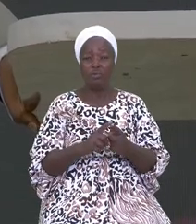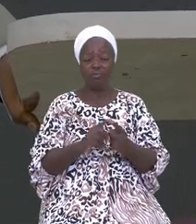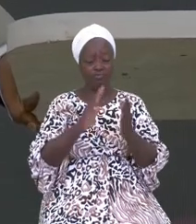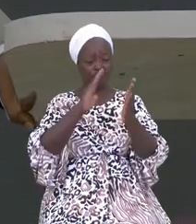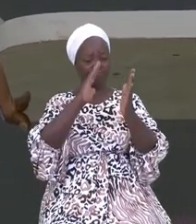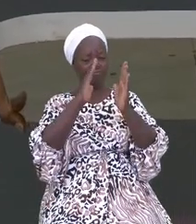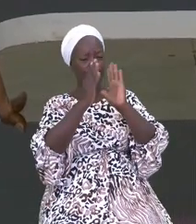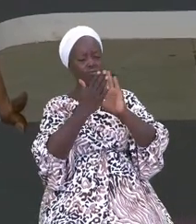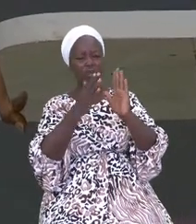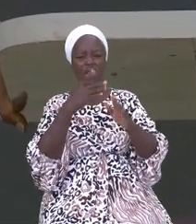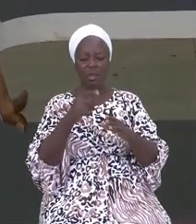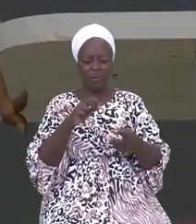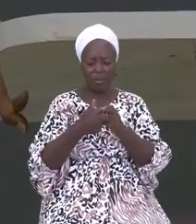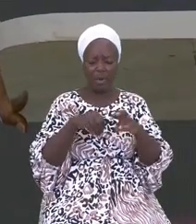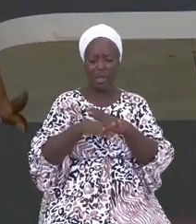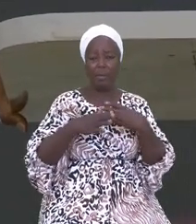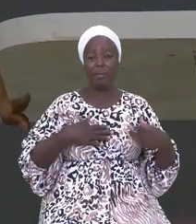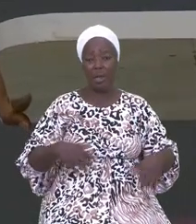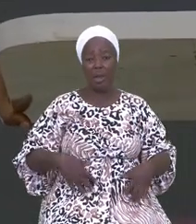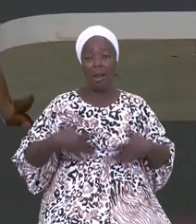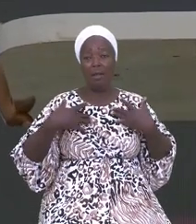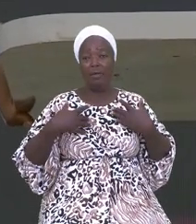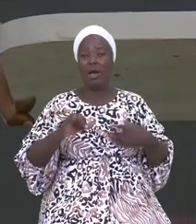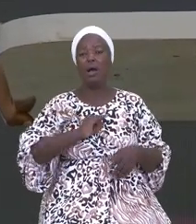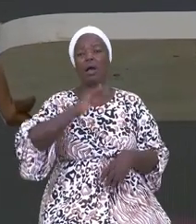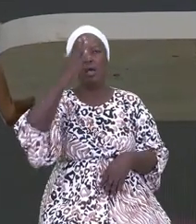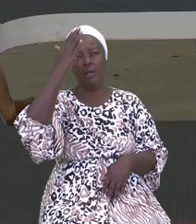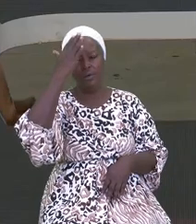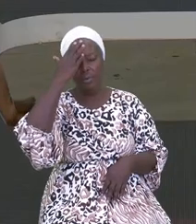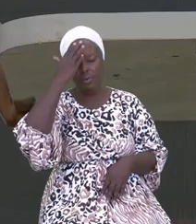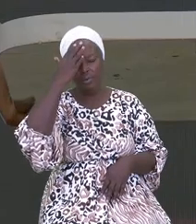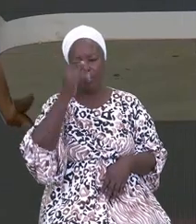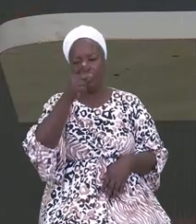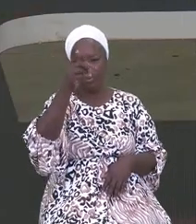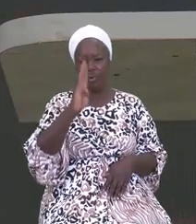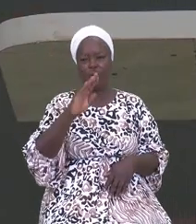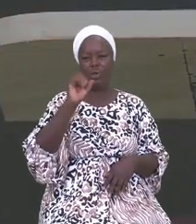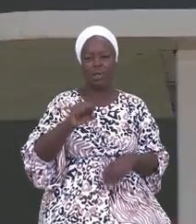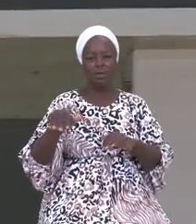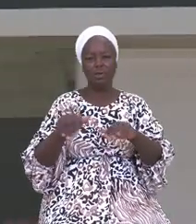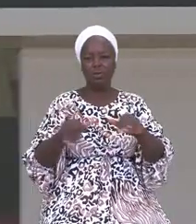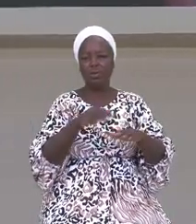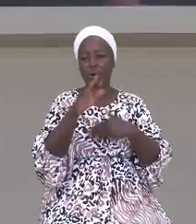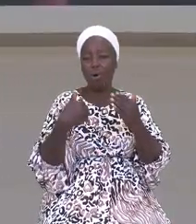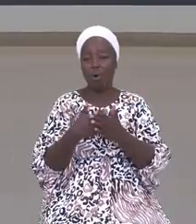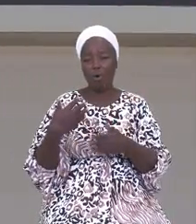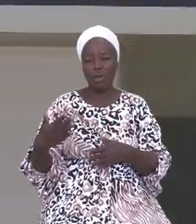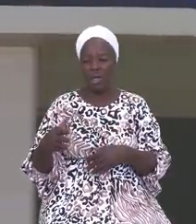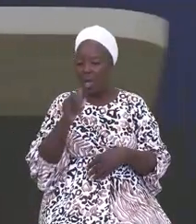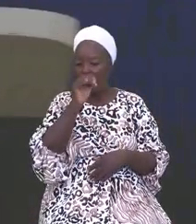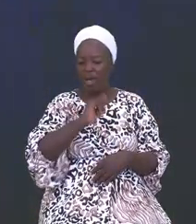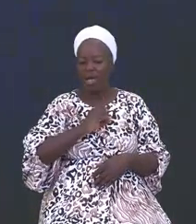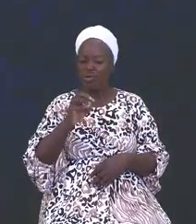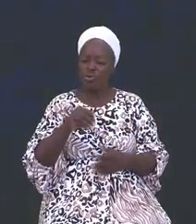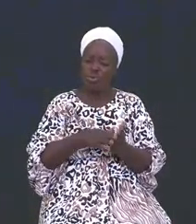my life? I know God can do all things. Am I so weak